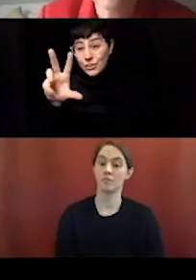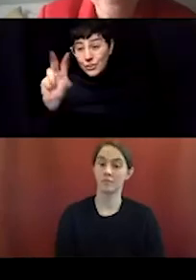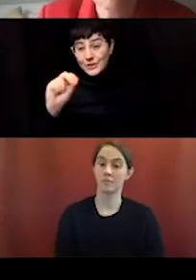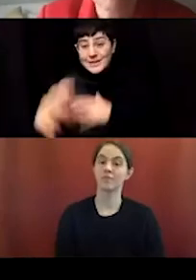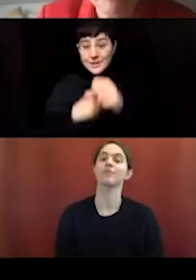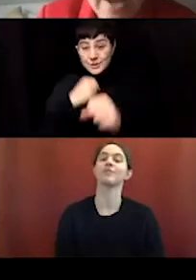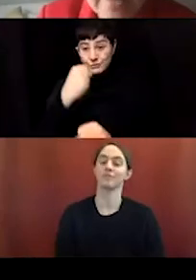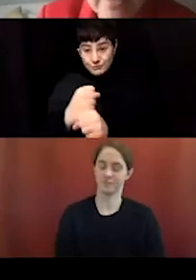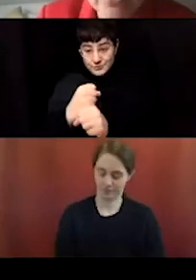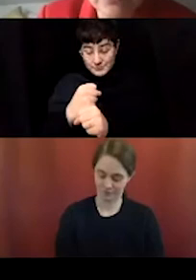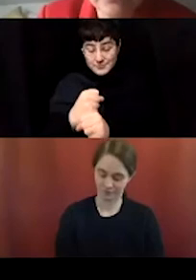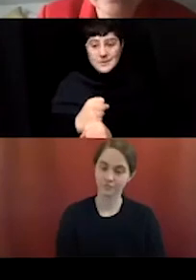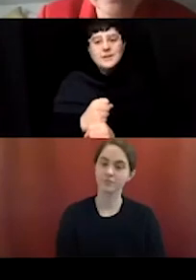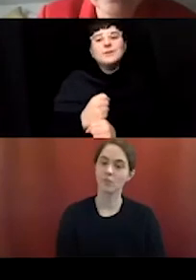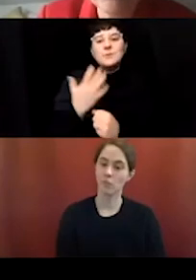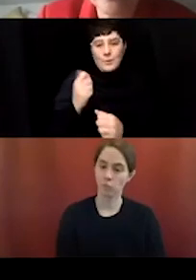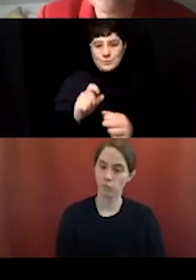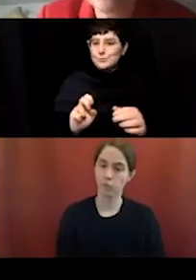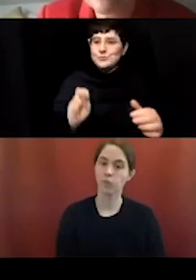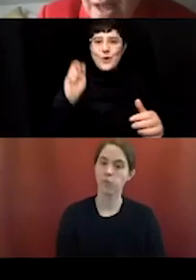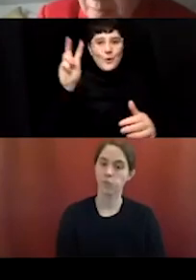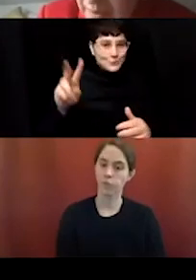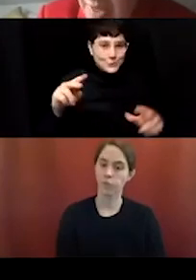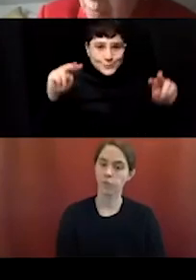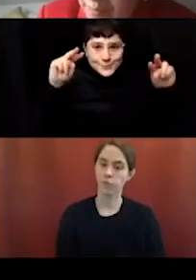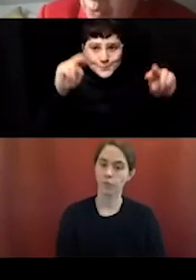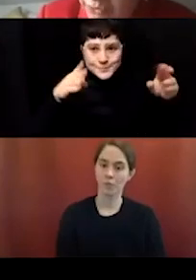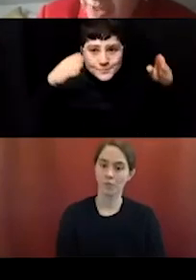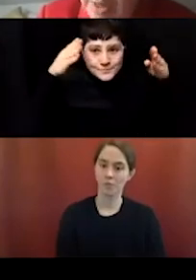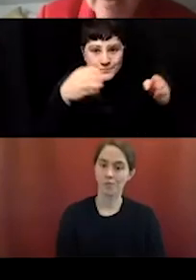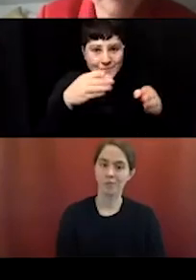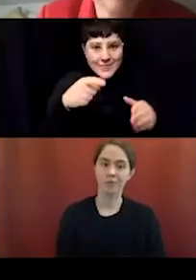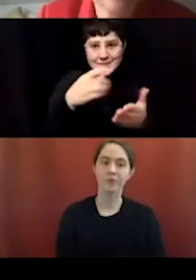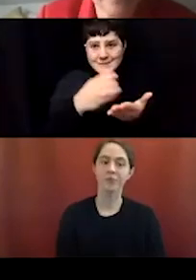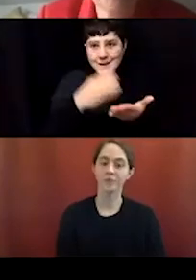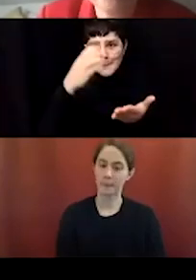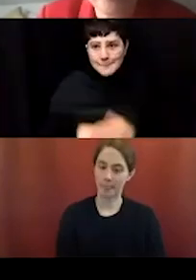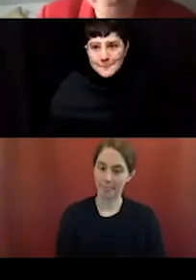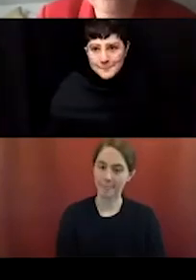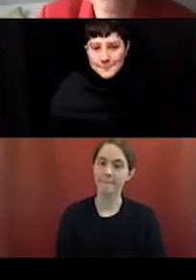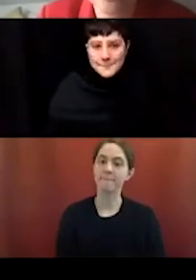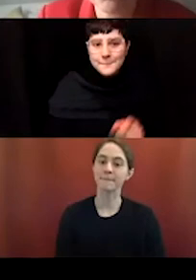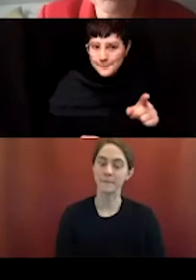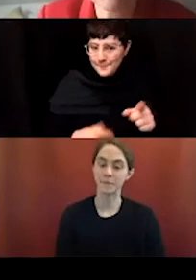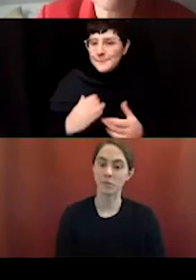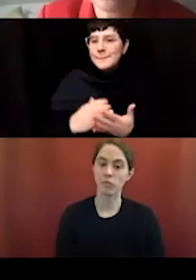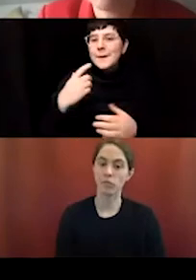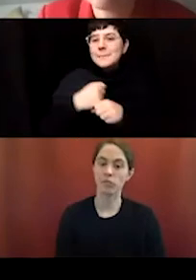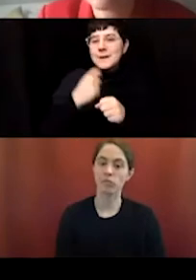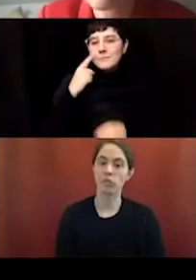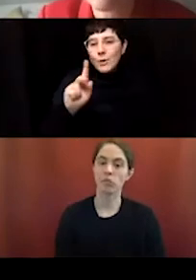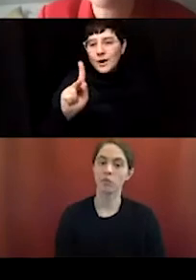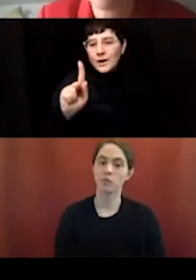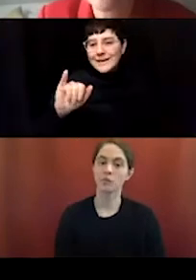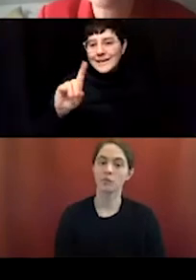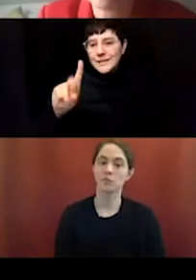to jump right into the looking at this cup with Moshe. The cup was made for Kiddush. Kiddush